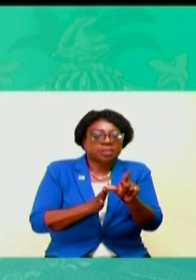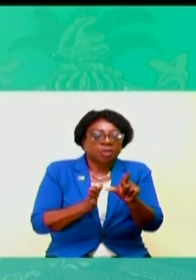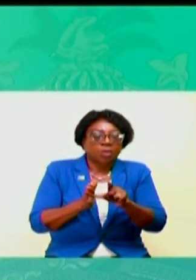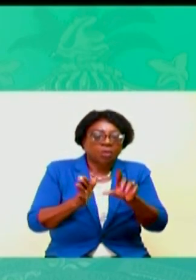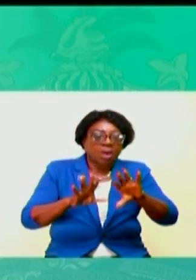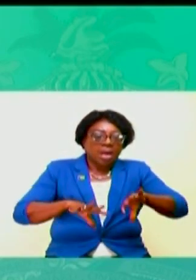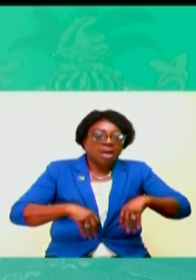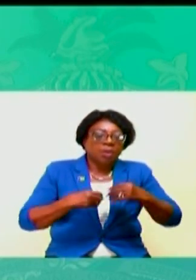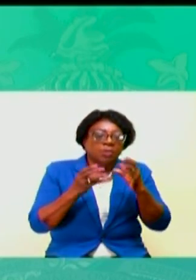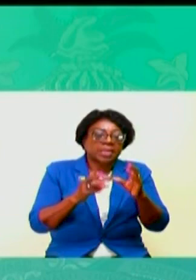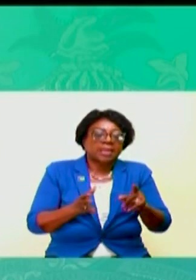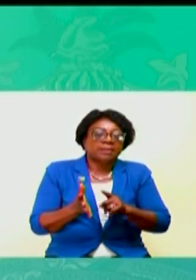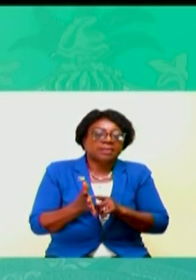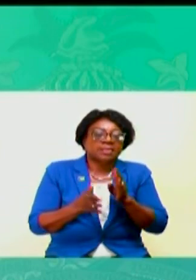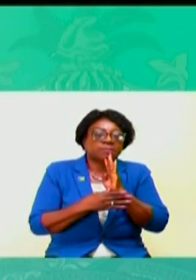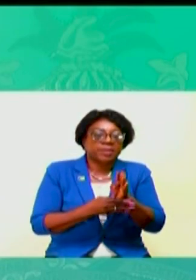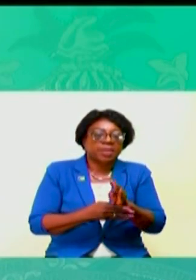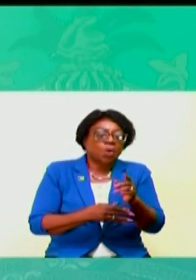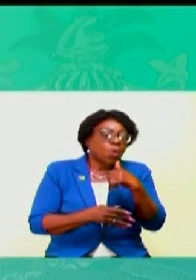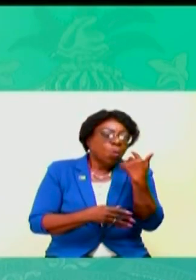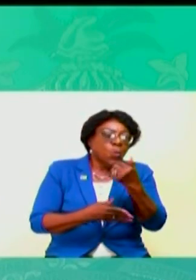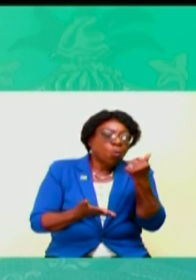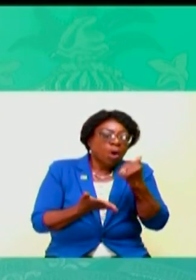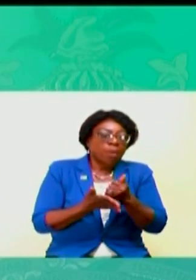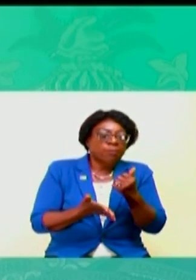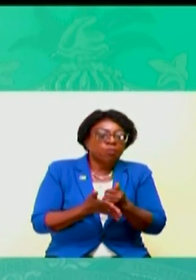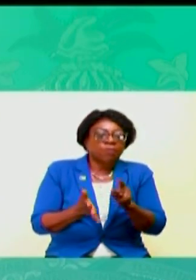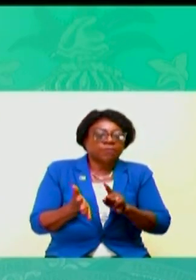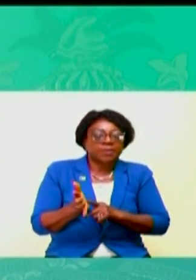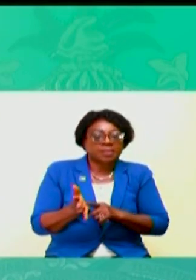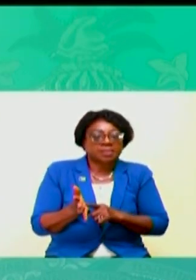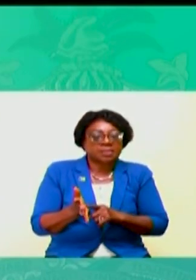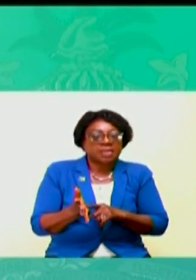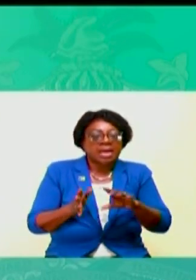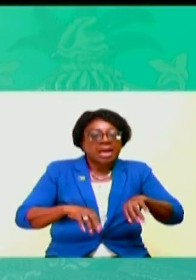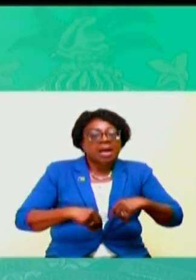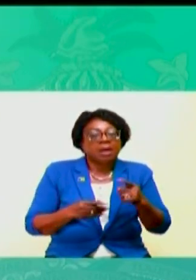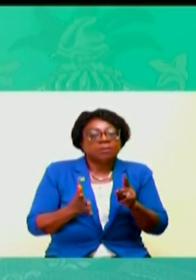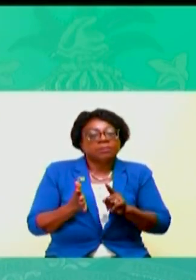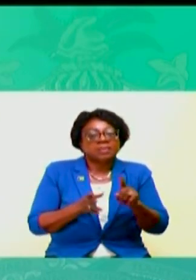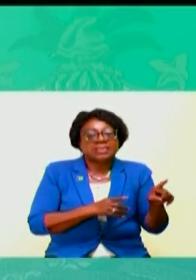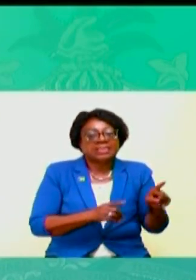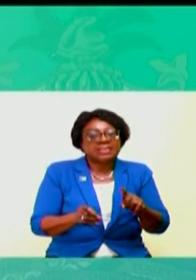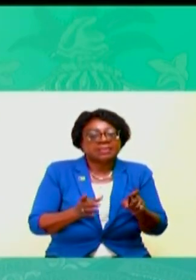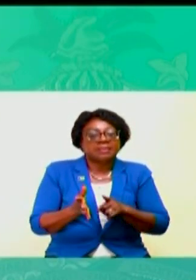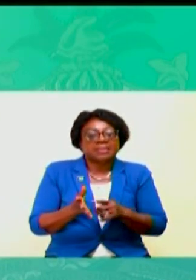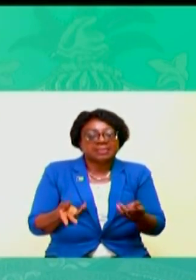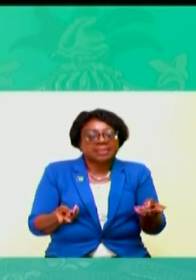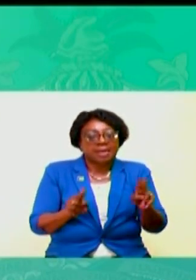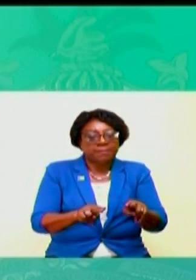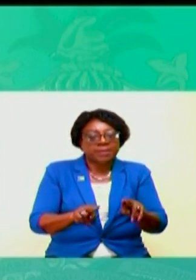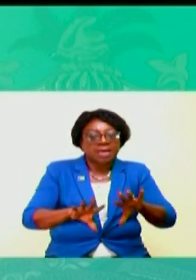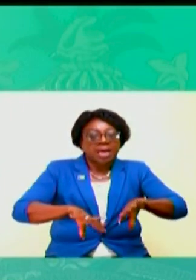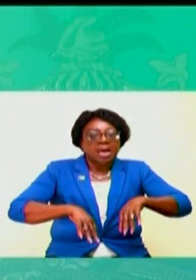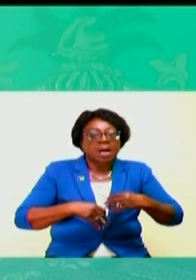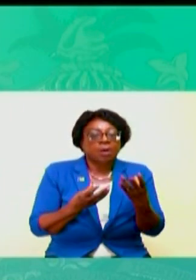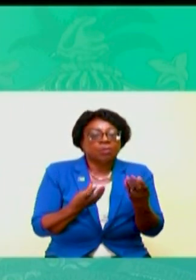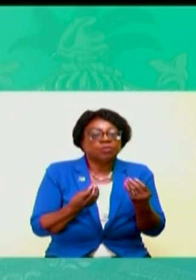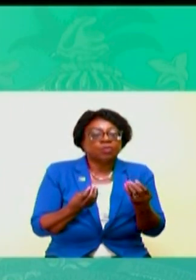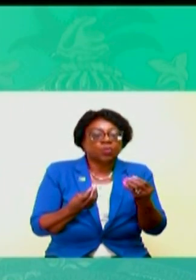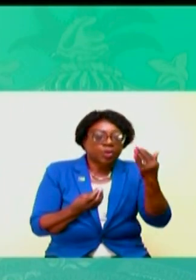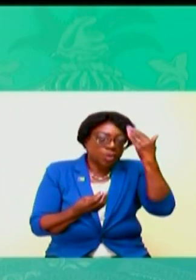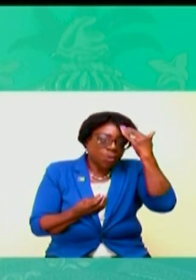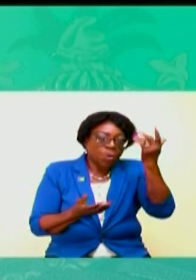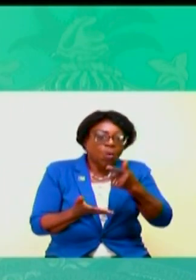this be? Who approved this? How did this happen? How do we know what the